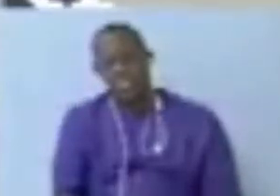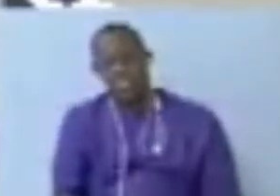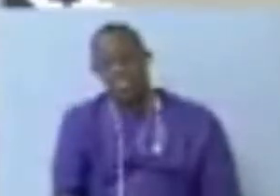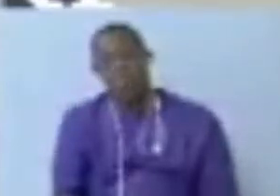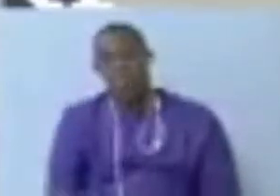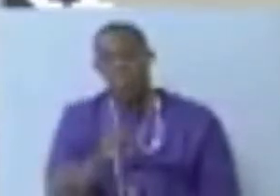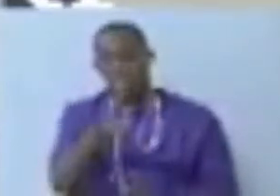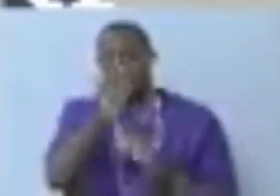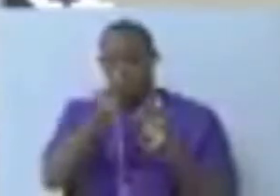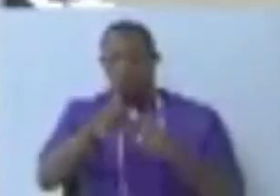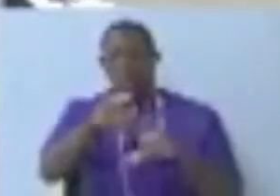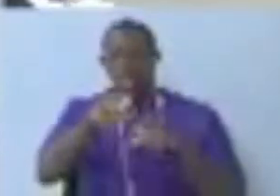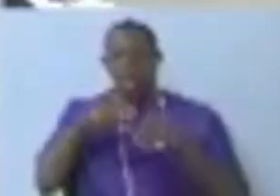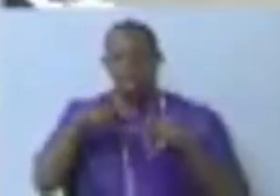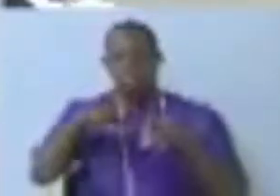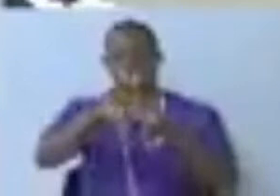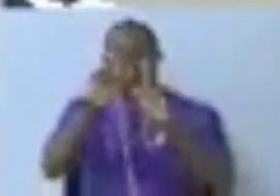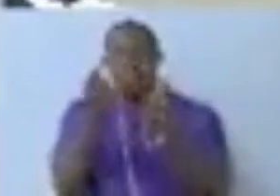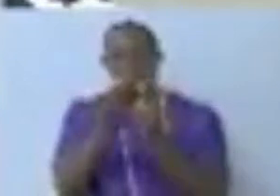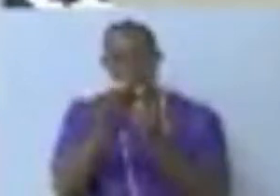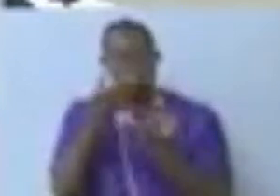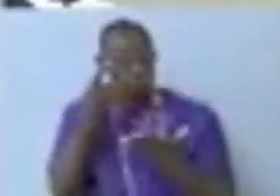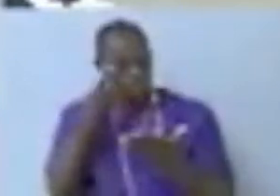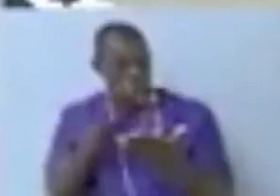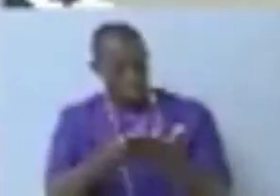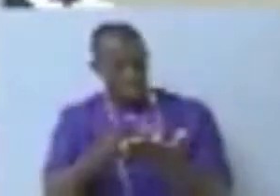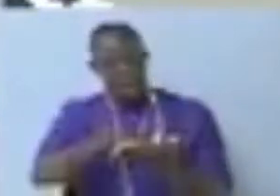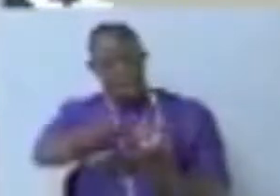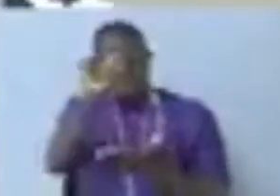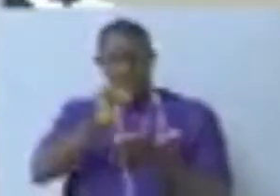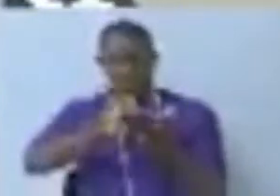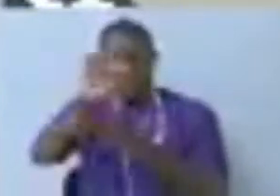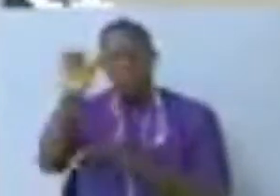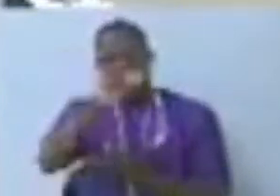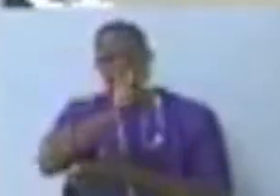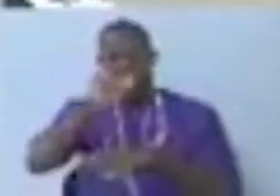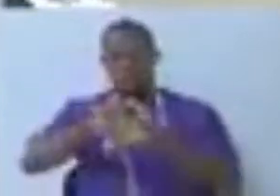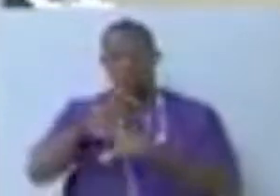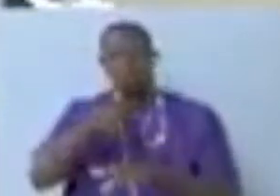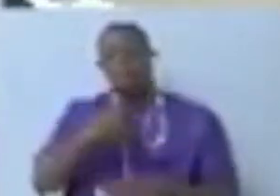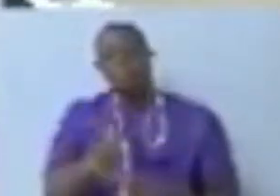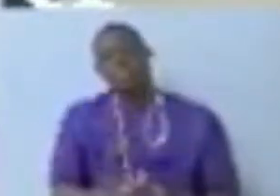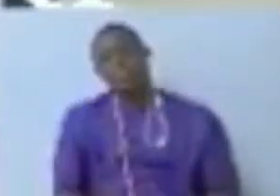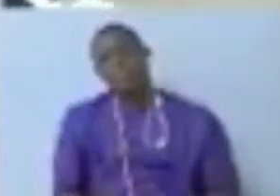So you would agree with that? So this one number. Take a look at it and then send it back.